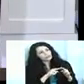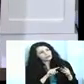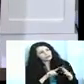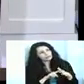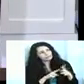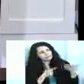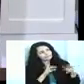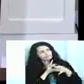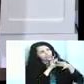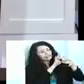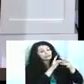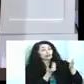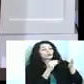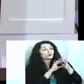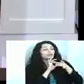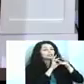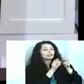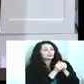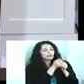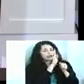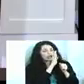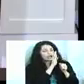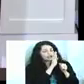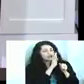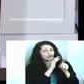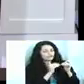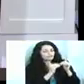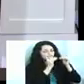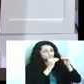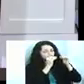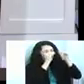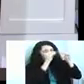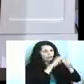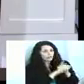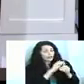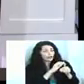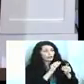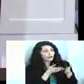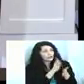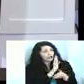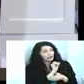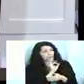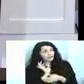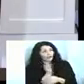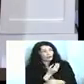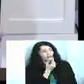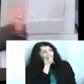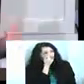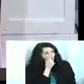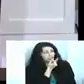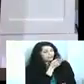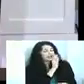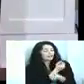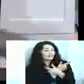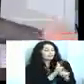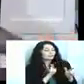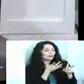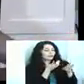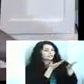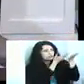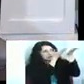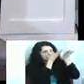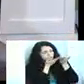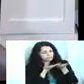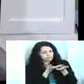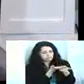to reconnect, with this God of our higher power, this God of our understanding, this God of liberation, who wants us just to lay it right